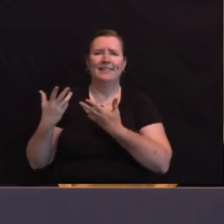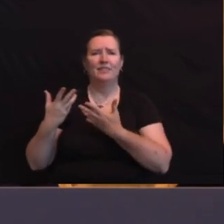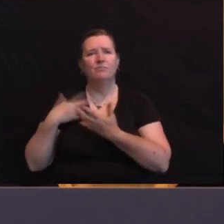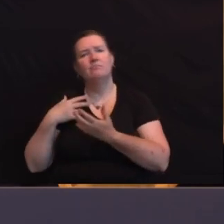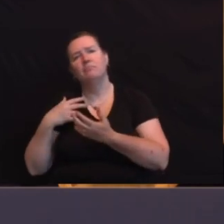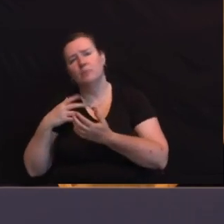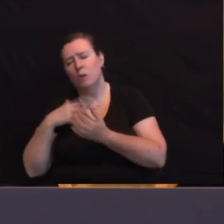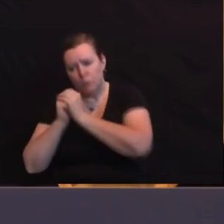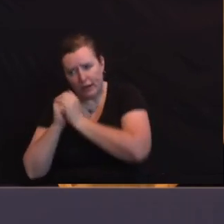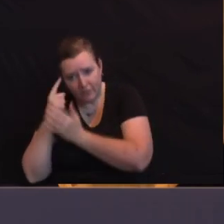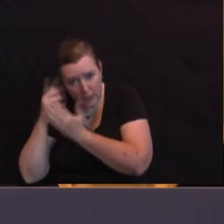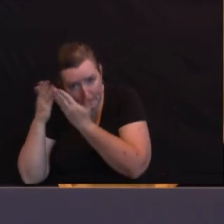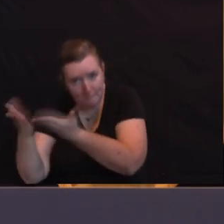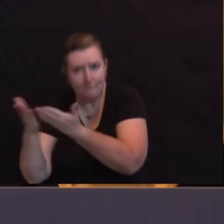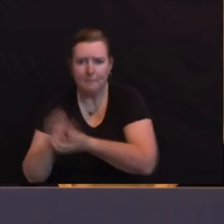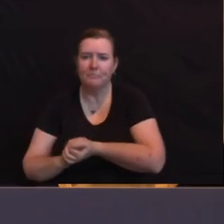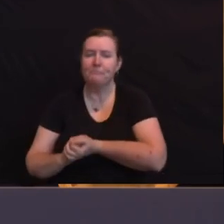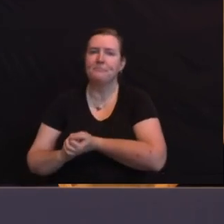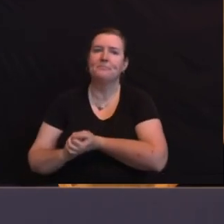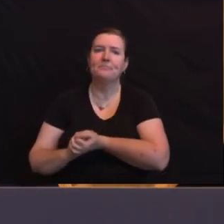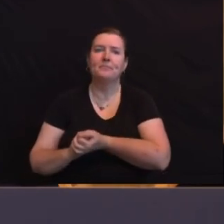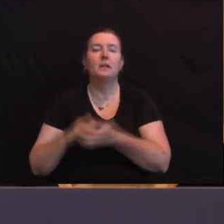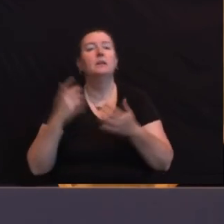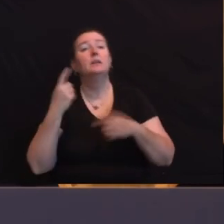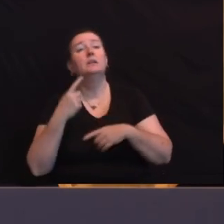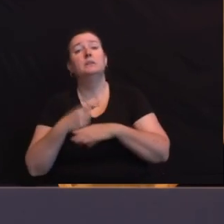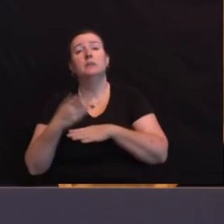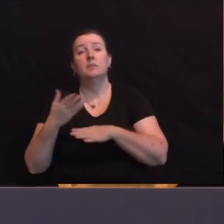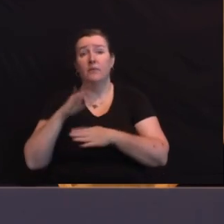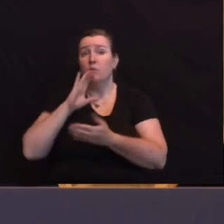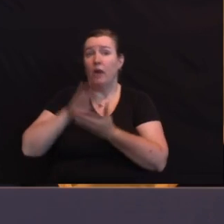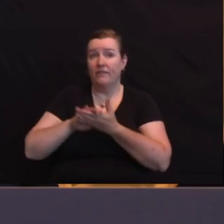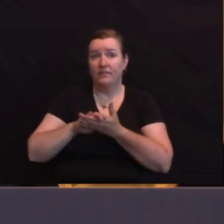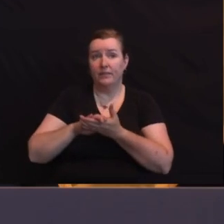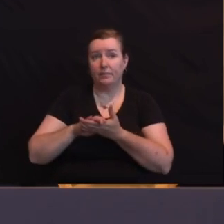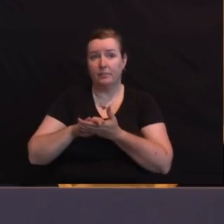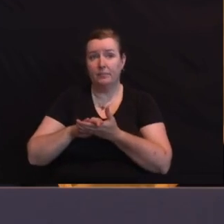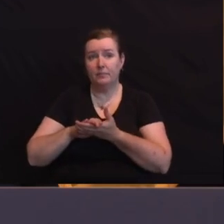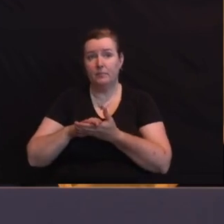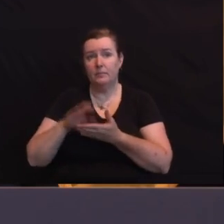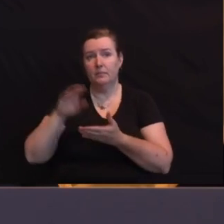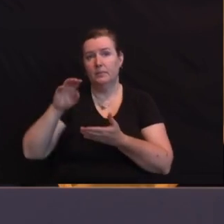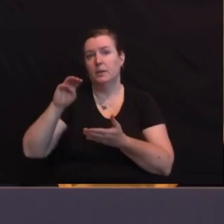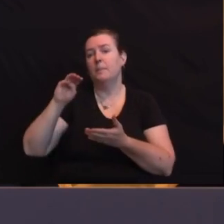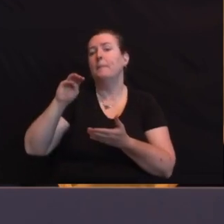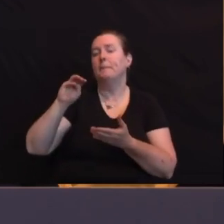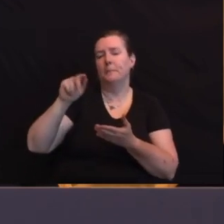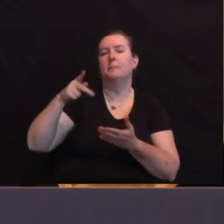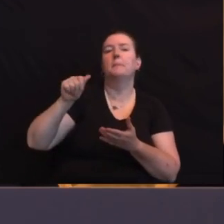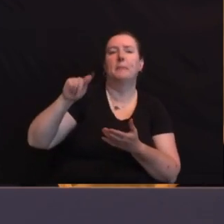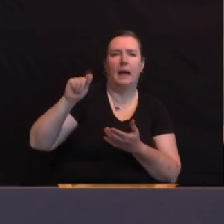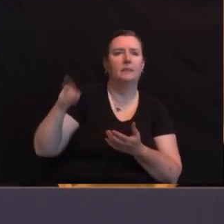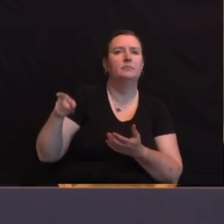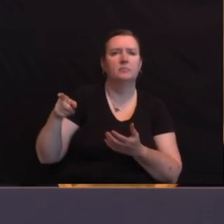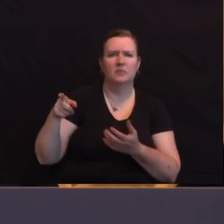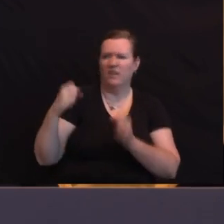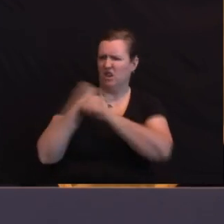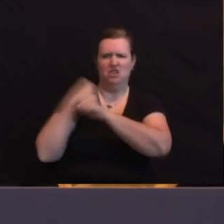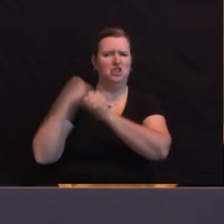everyone. Obviously, former First Lady Mary Pat, and everybody who's been infected. He is a fighter, let there be no doubt about